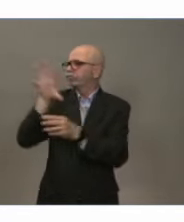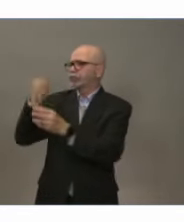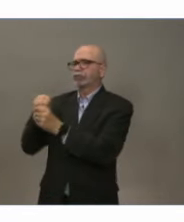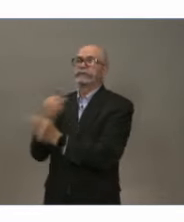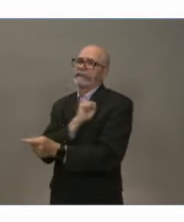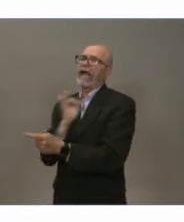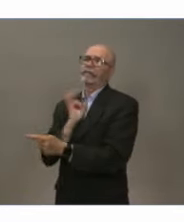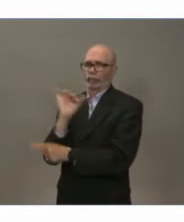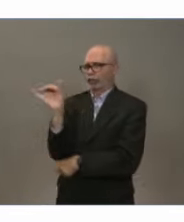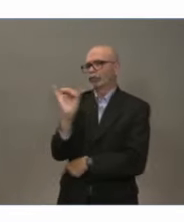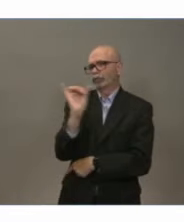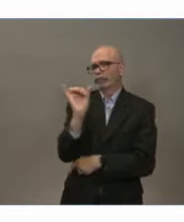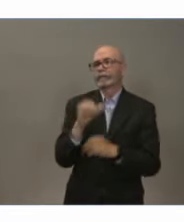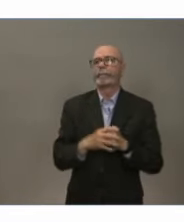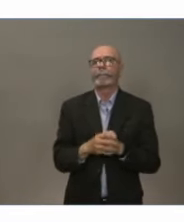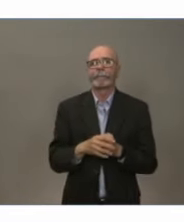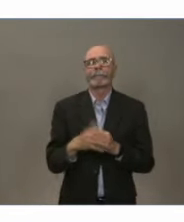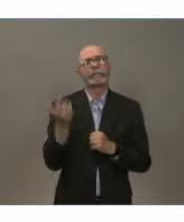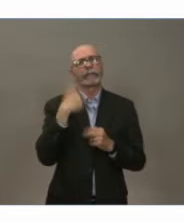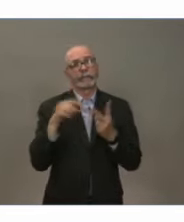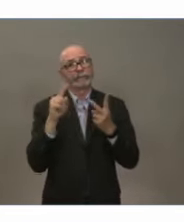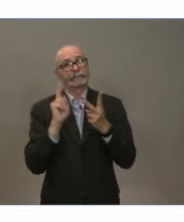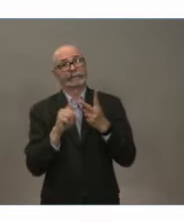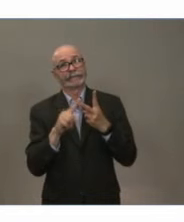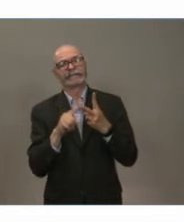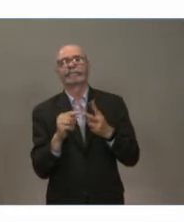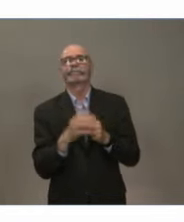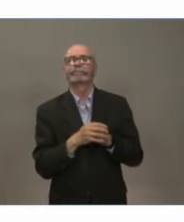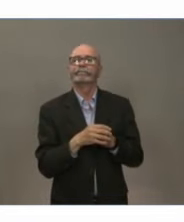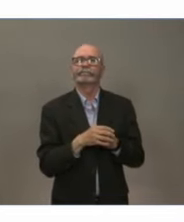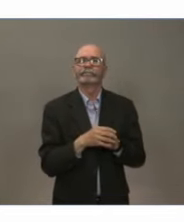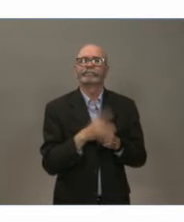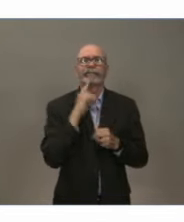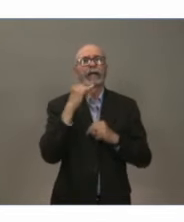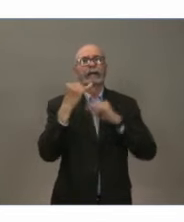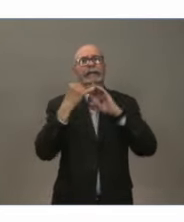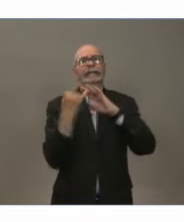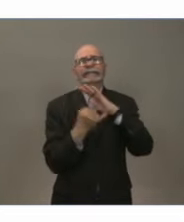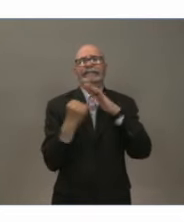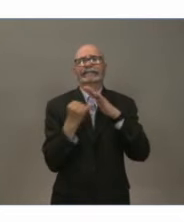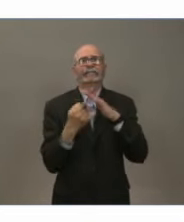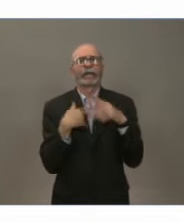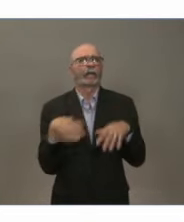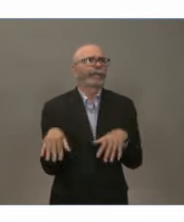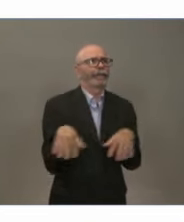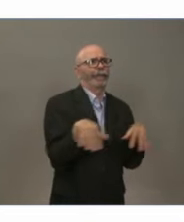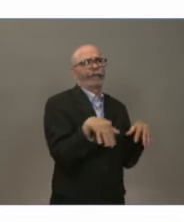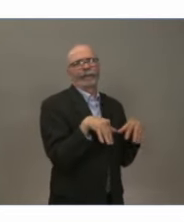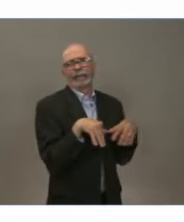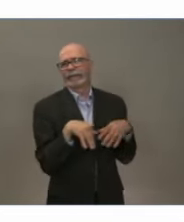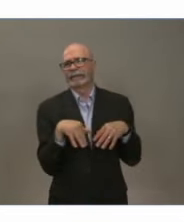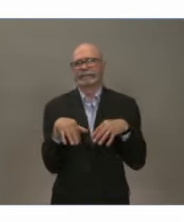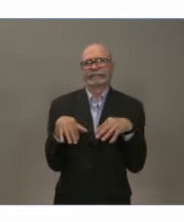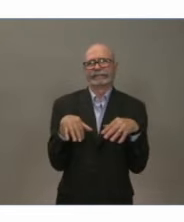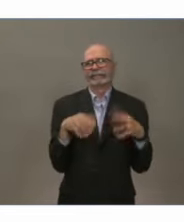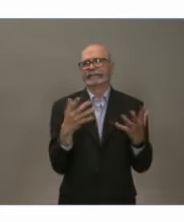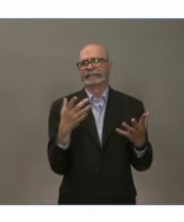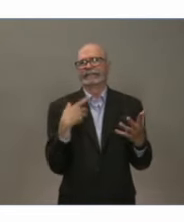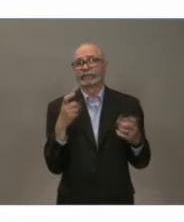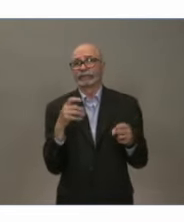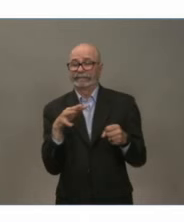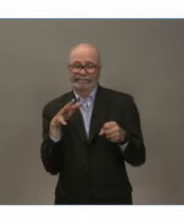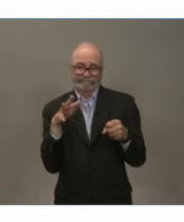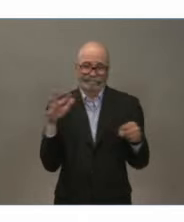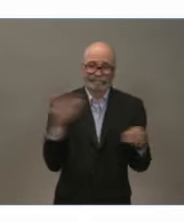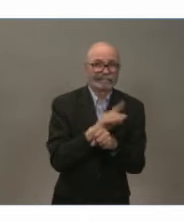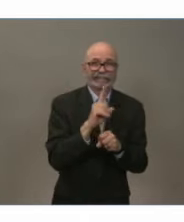second question around isolation units, whether it's a full isolation unit or they take a portion of a